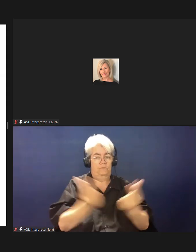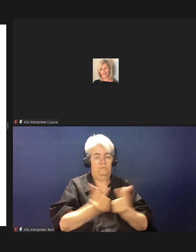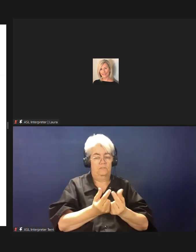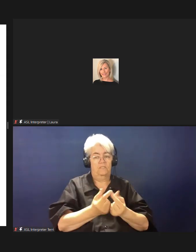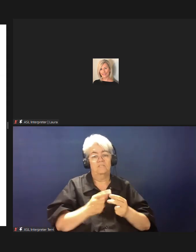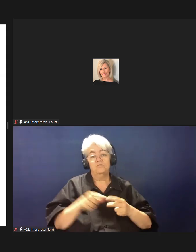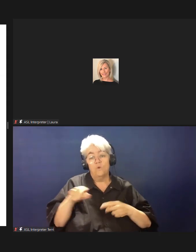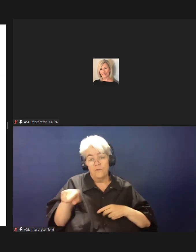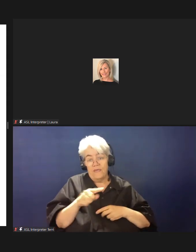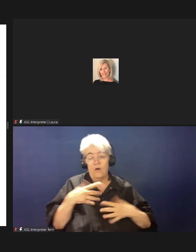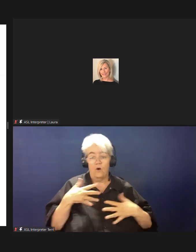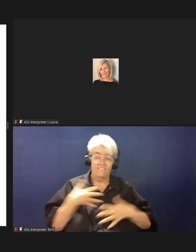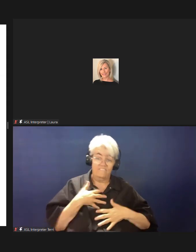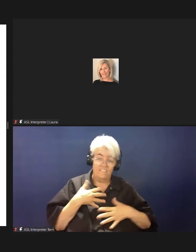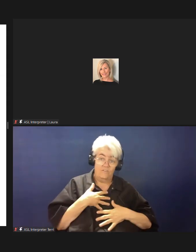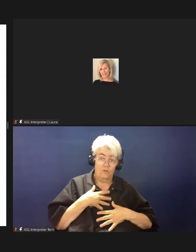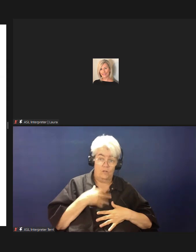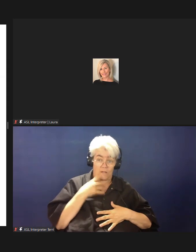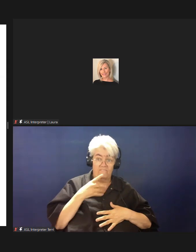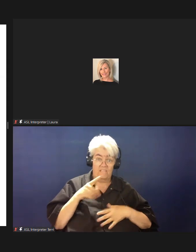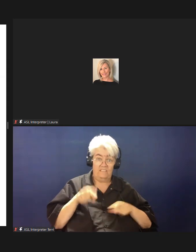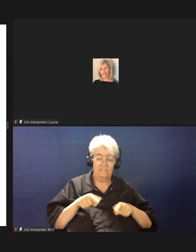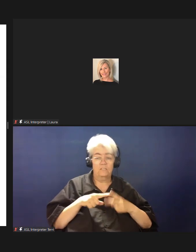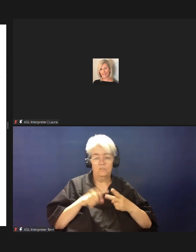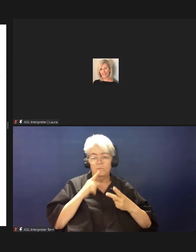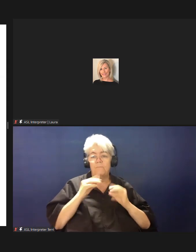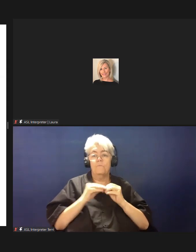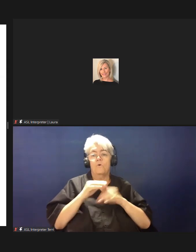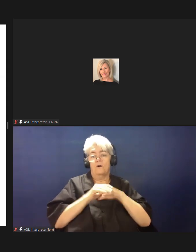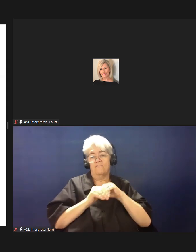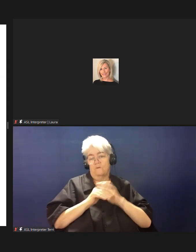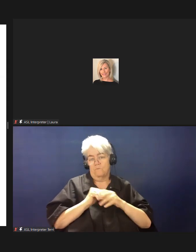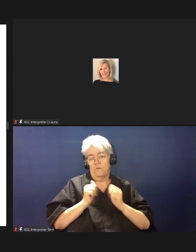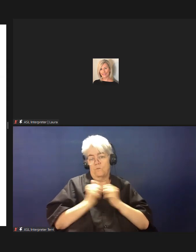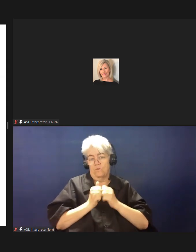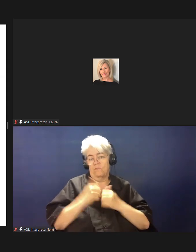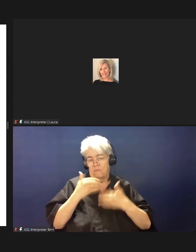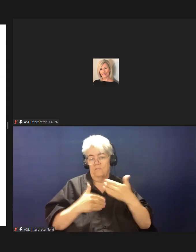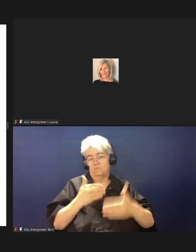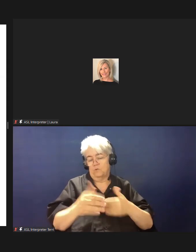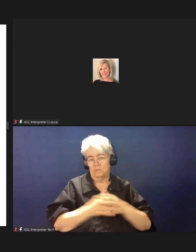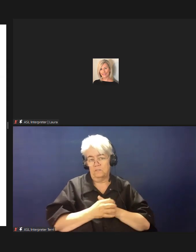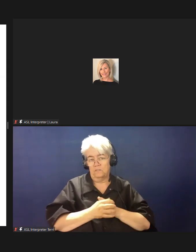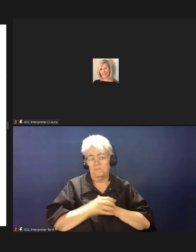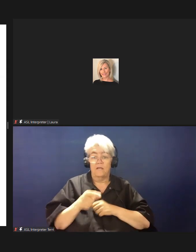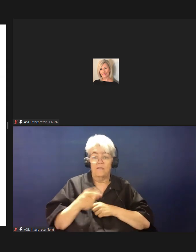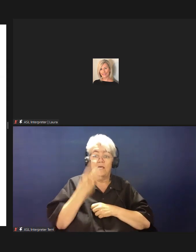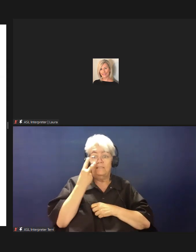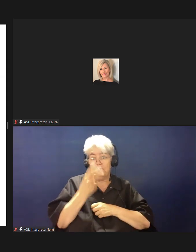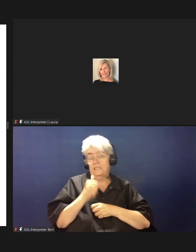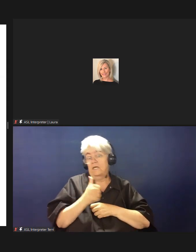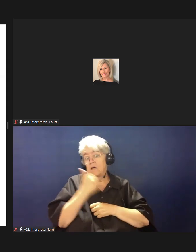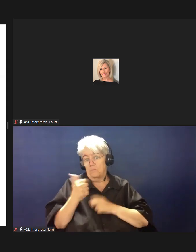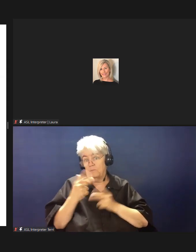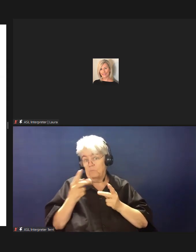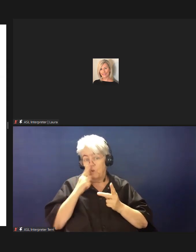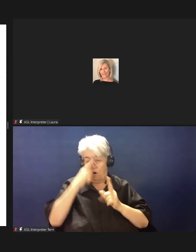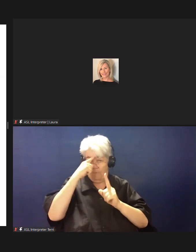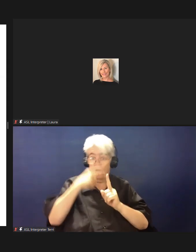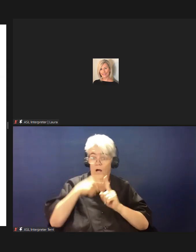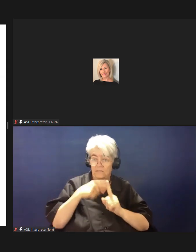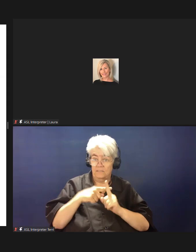become fearful about the screening to become more comfortable with the process, as long as they're seeing that others are having a